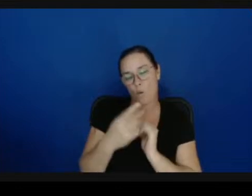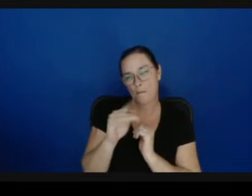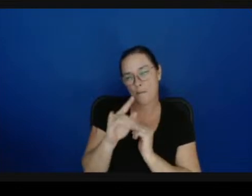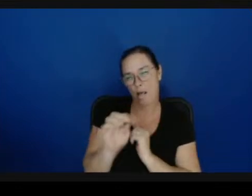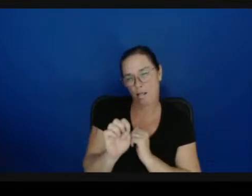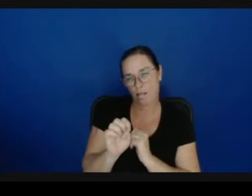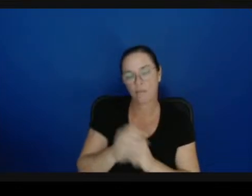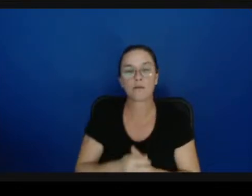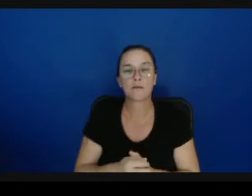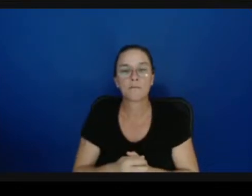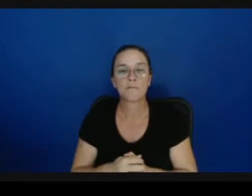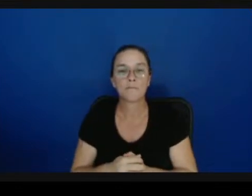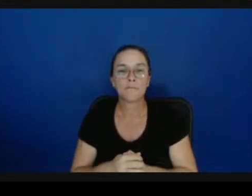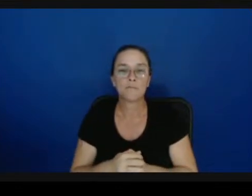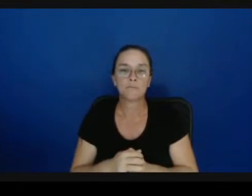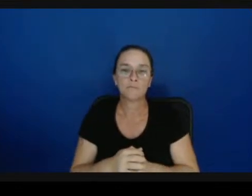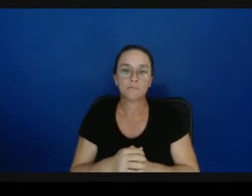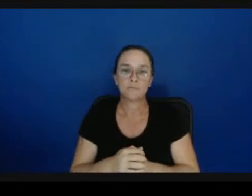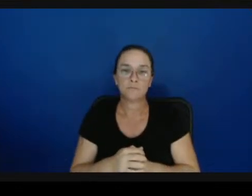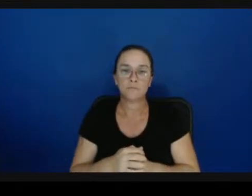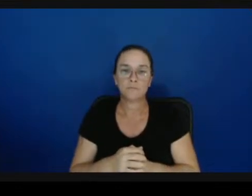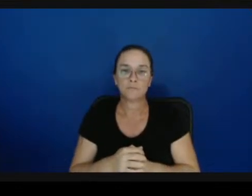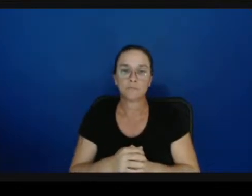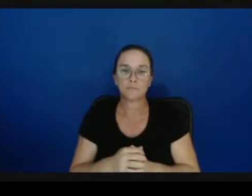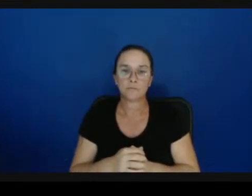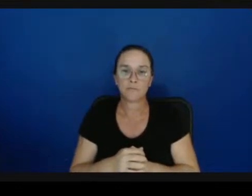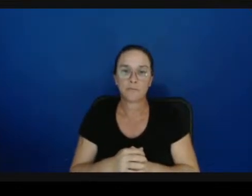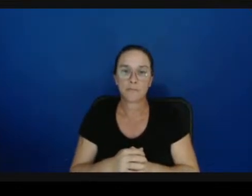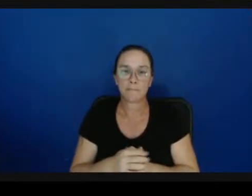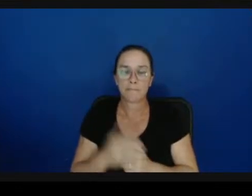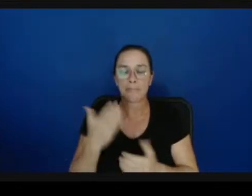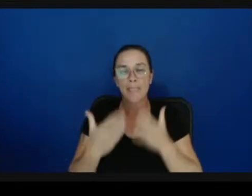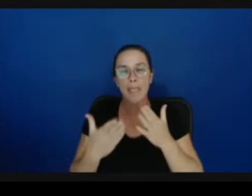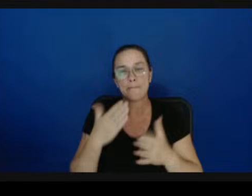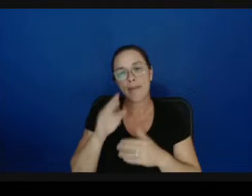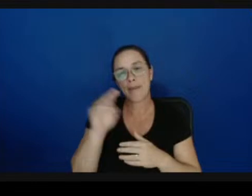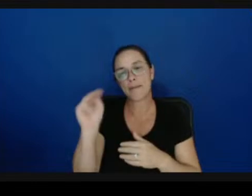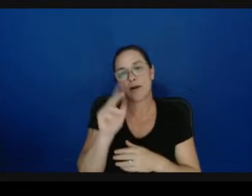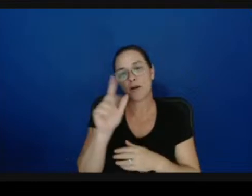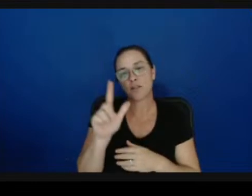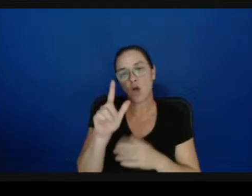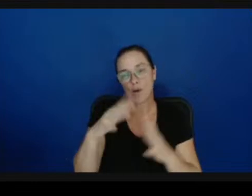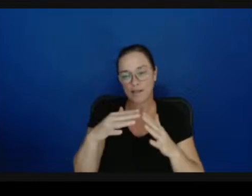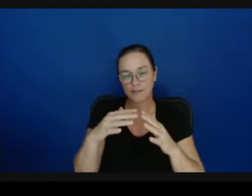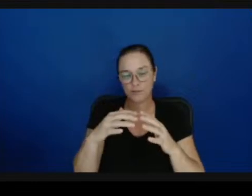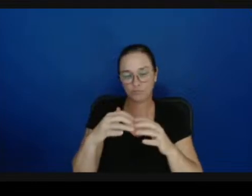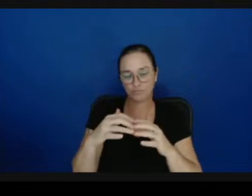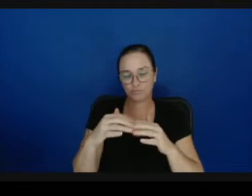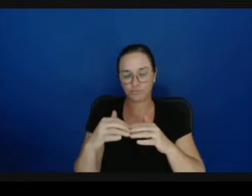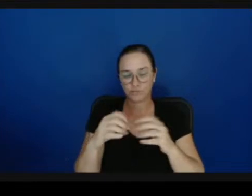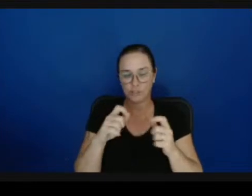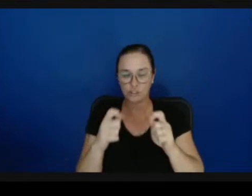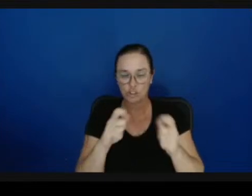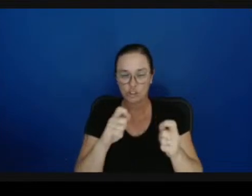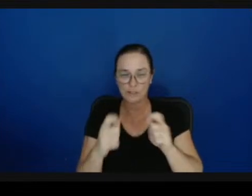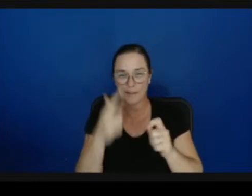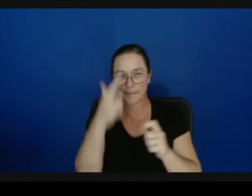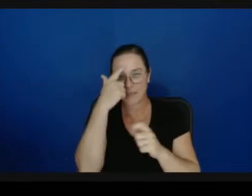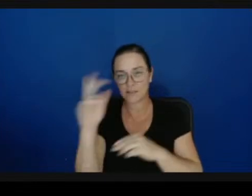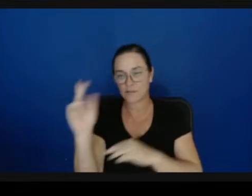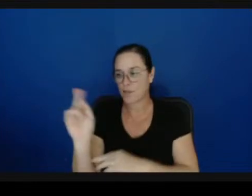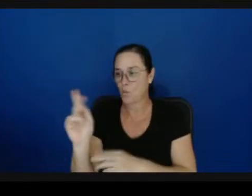so it may be that there is some small adjustments of Mauna Loa in response to Kilauea, but if so, it's nothing major. It's